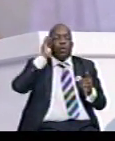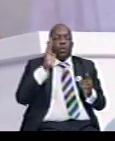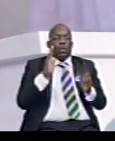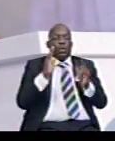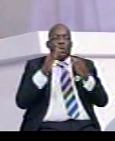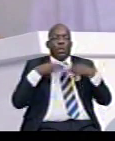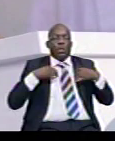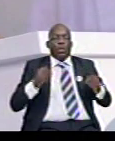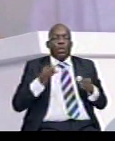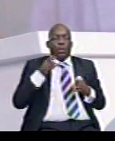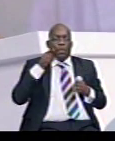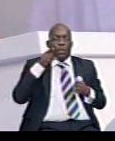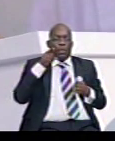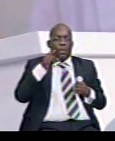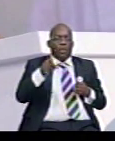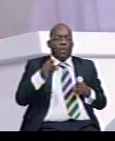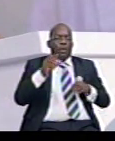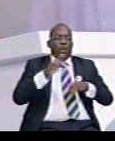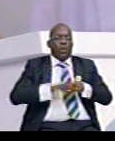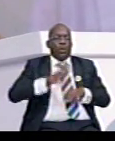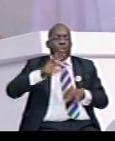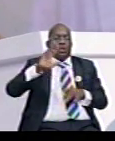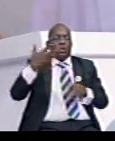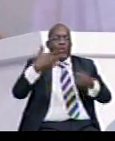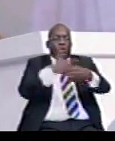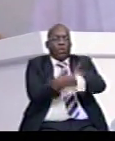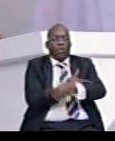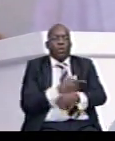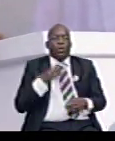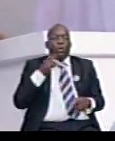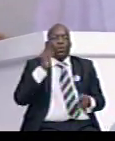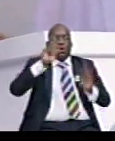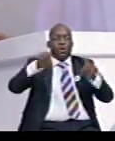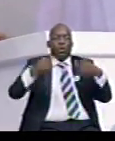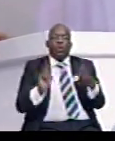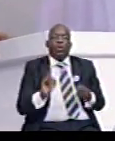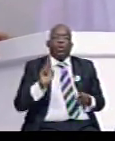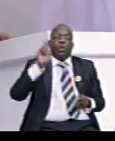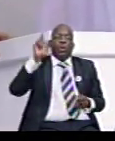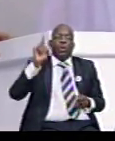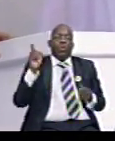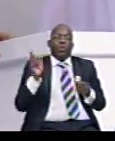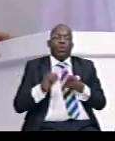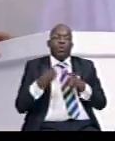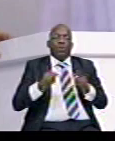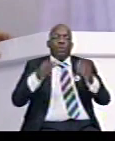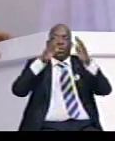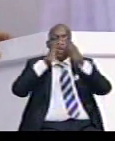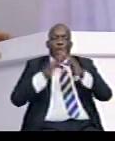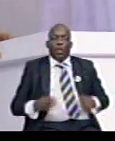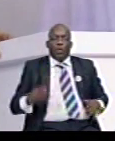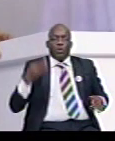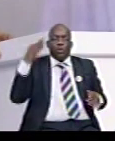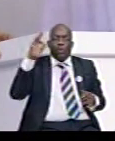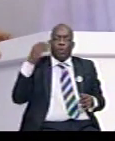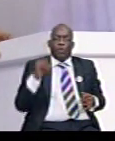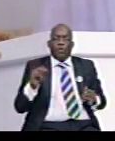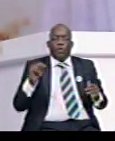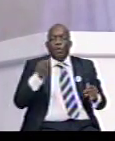on the third day, thou shalt go up unto the house of the